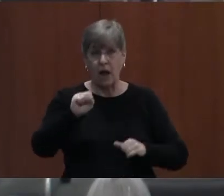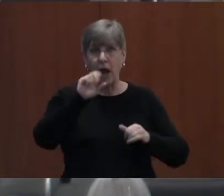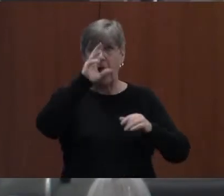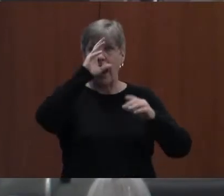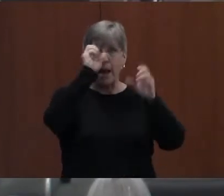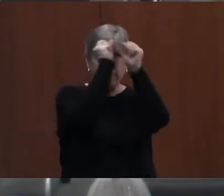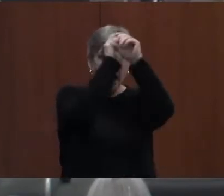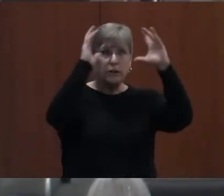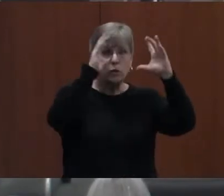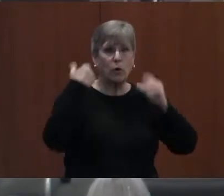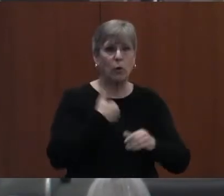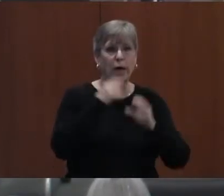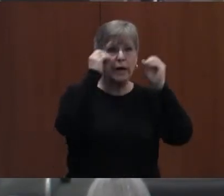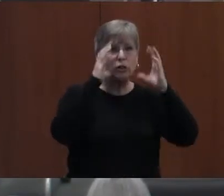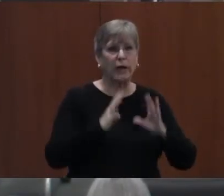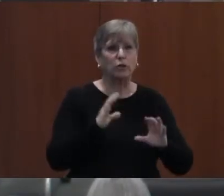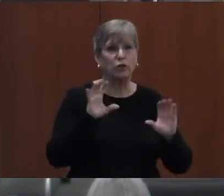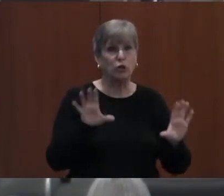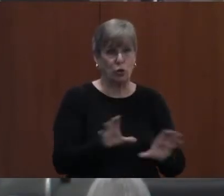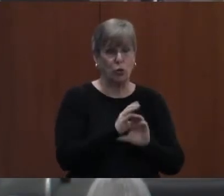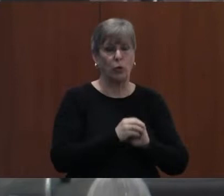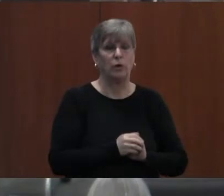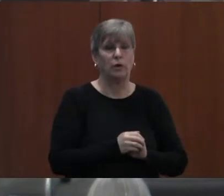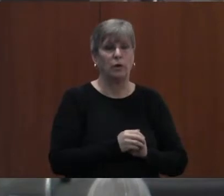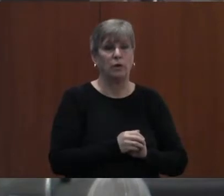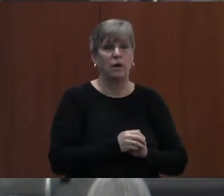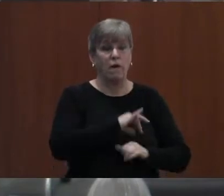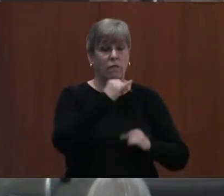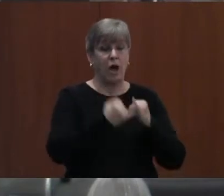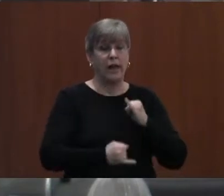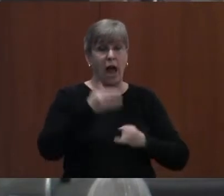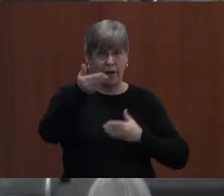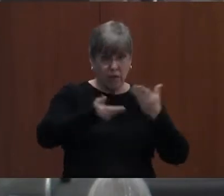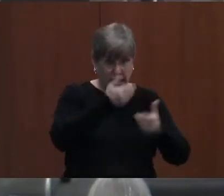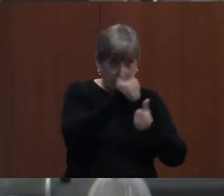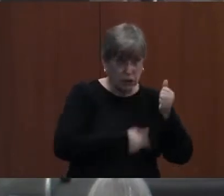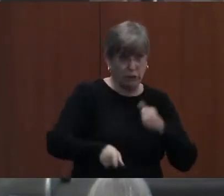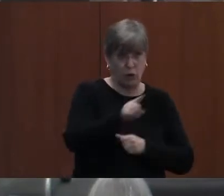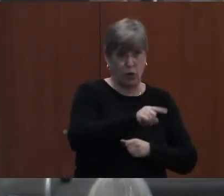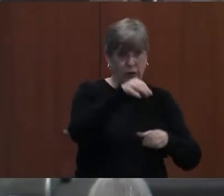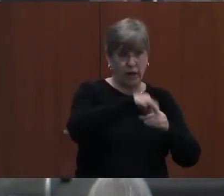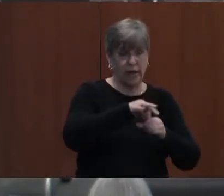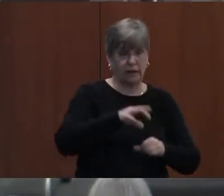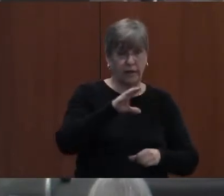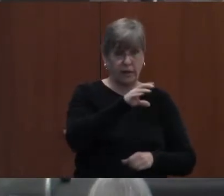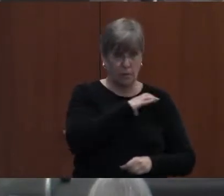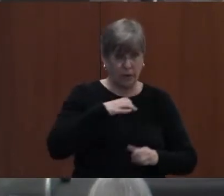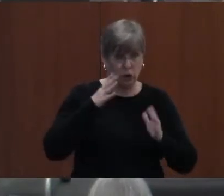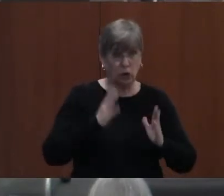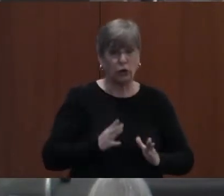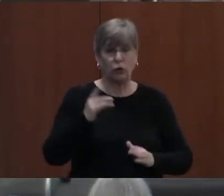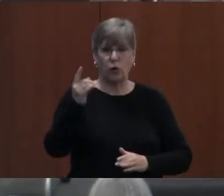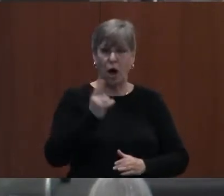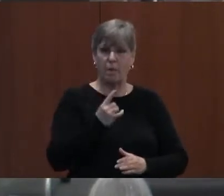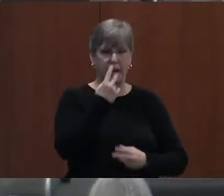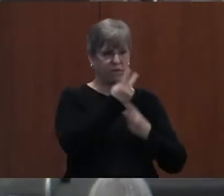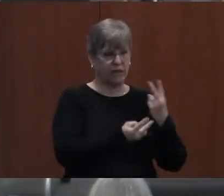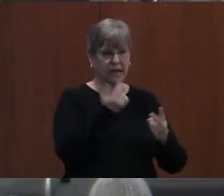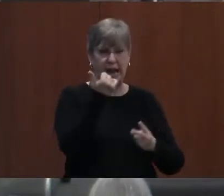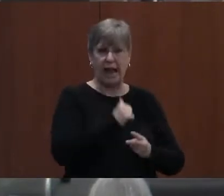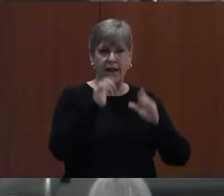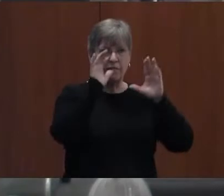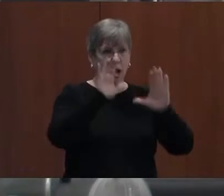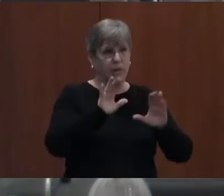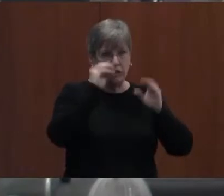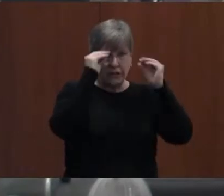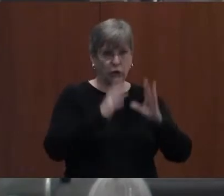do. Finally, I invite each one of you, our elected county commissioners, to come visit any one of our fabulous teachers at North